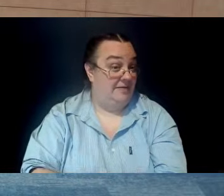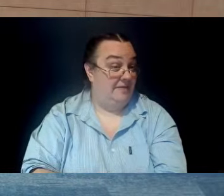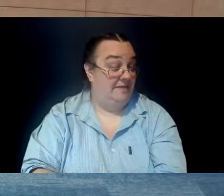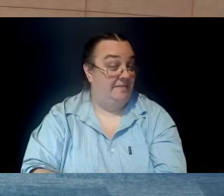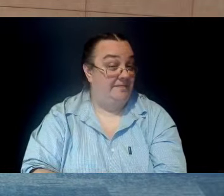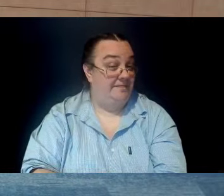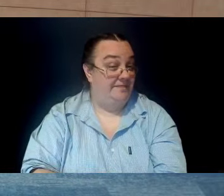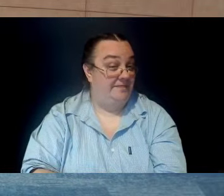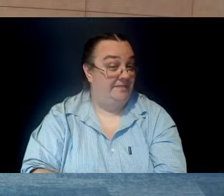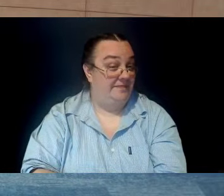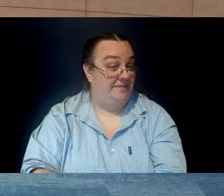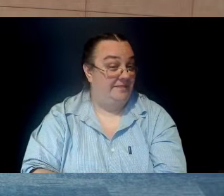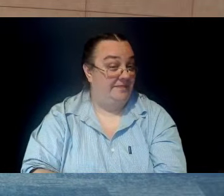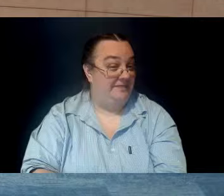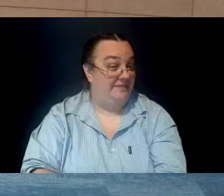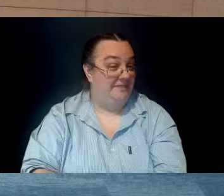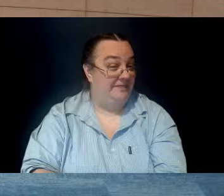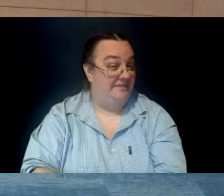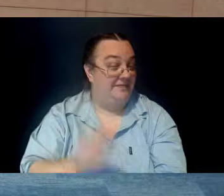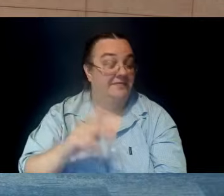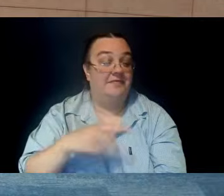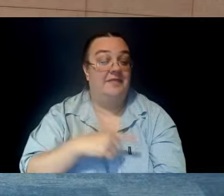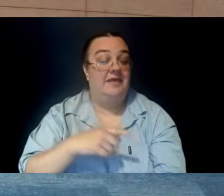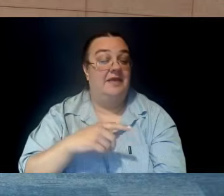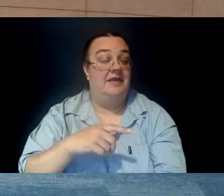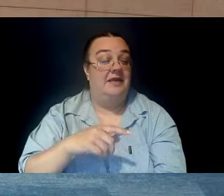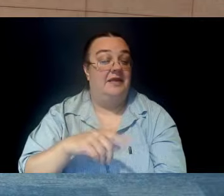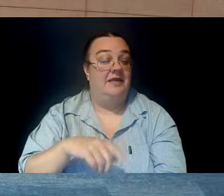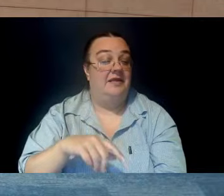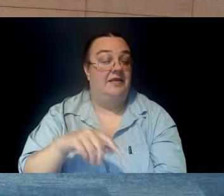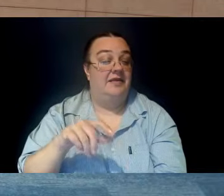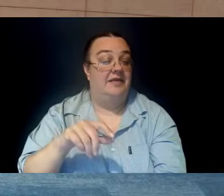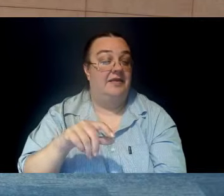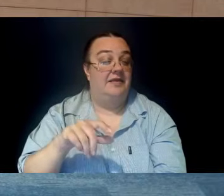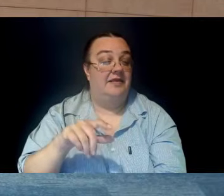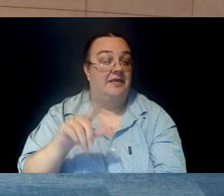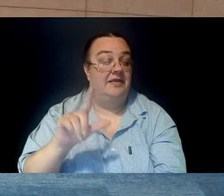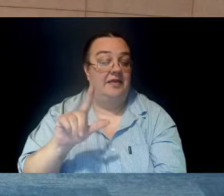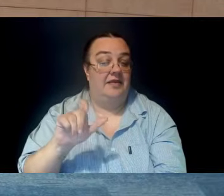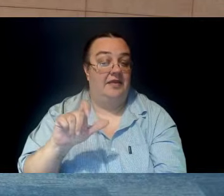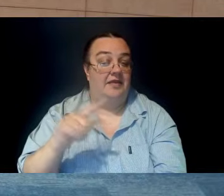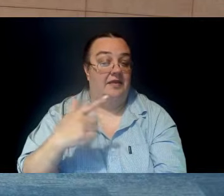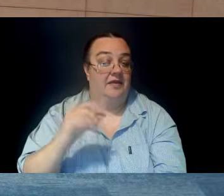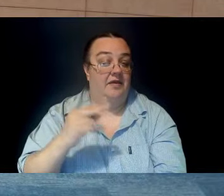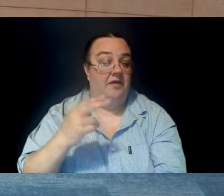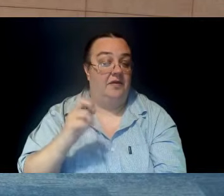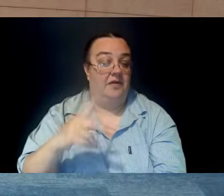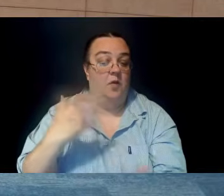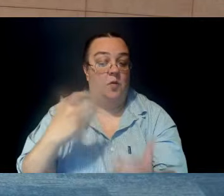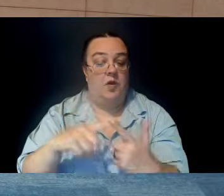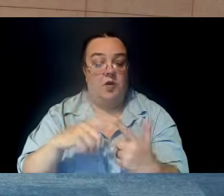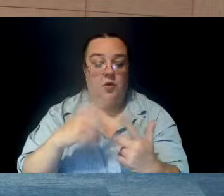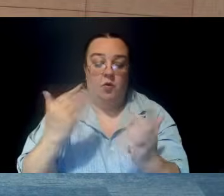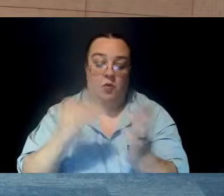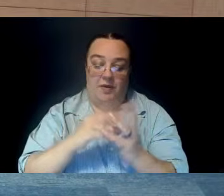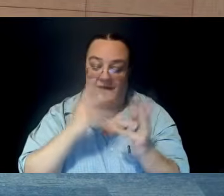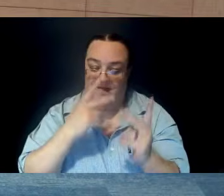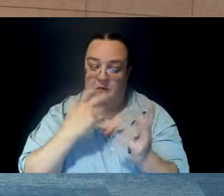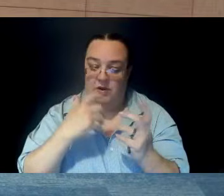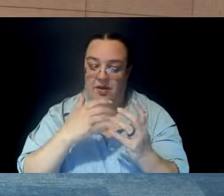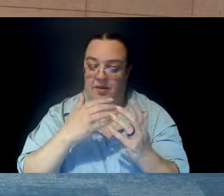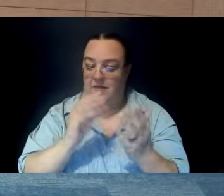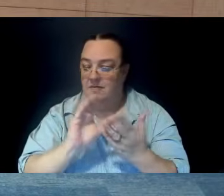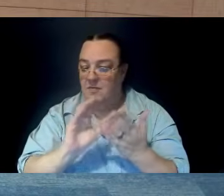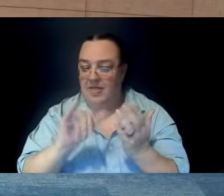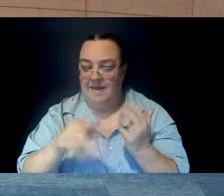Okay. I just want to sort of revisit, I want to parse out the pilot question too, Sure. because I'm trying